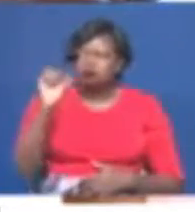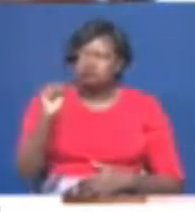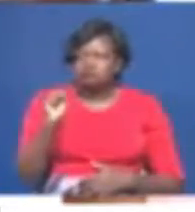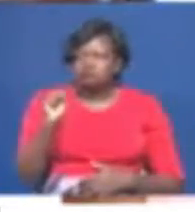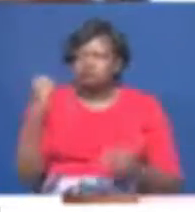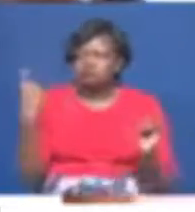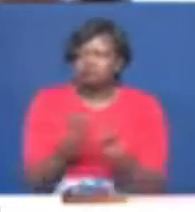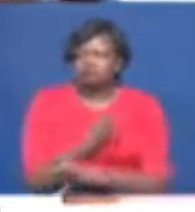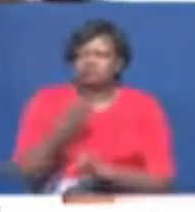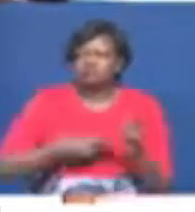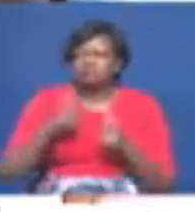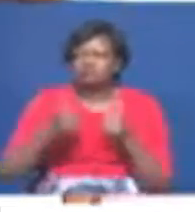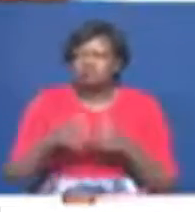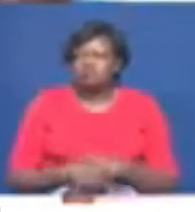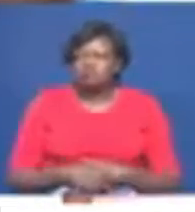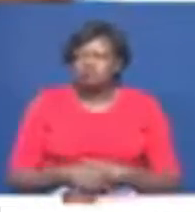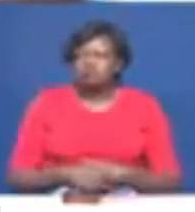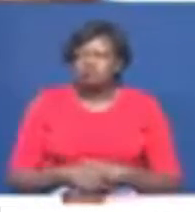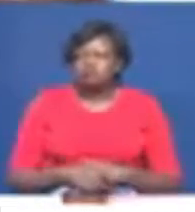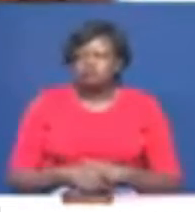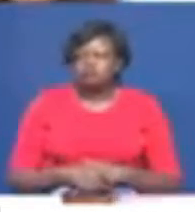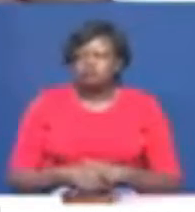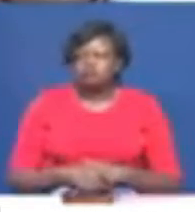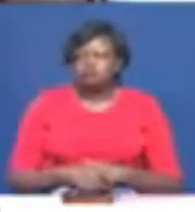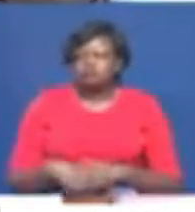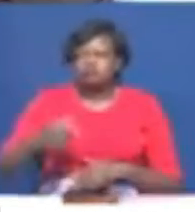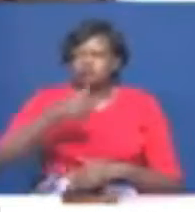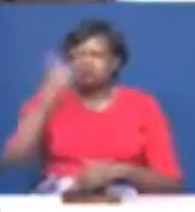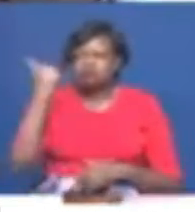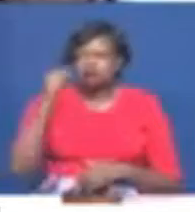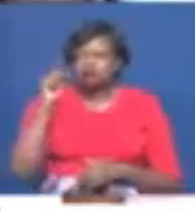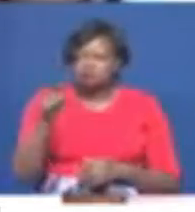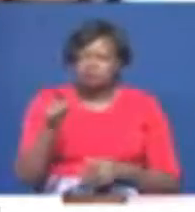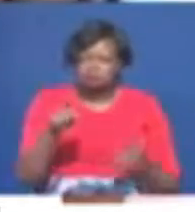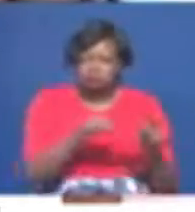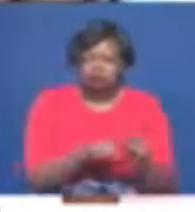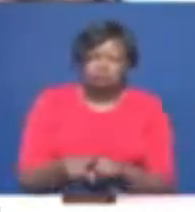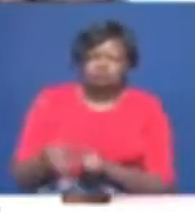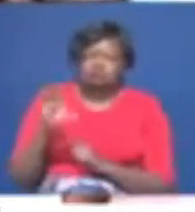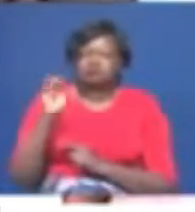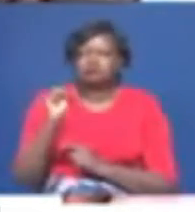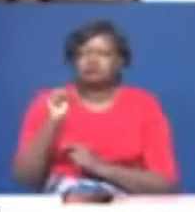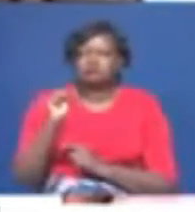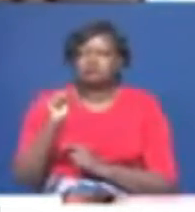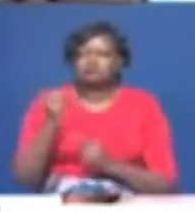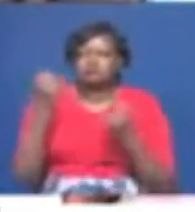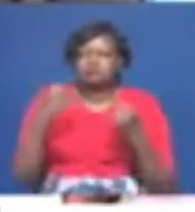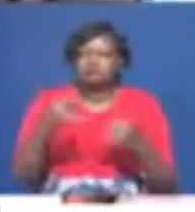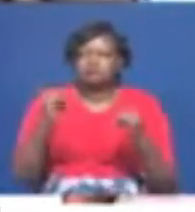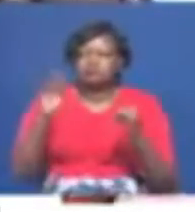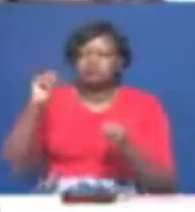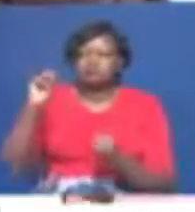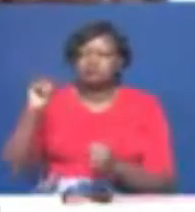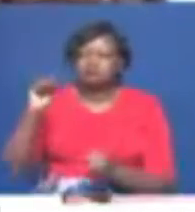wametofautishwa na wale wafanyikazi wa umma wengine? Sababu wewe ukiwa waziri unatekeleza manifesto